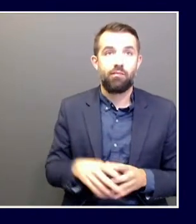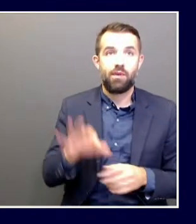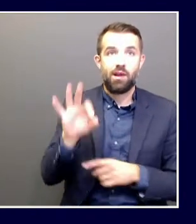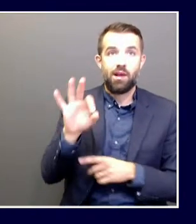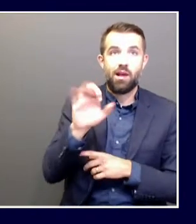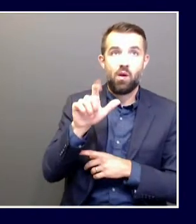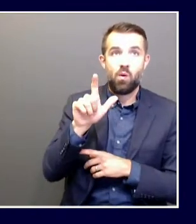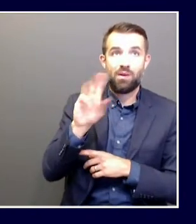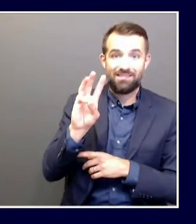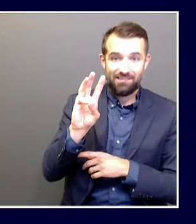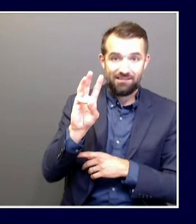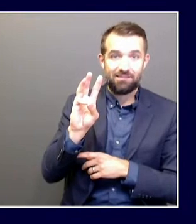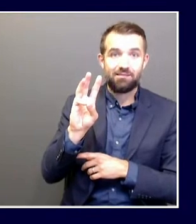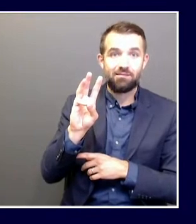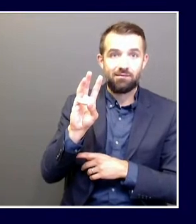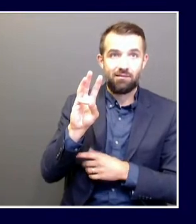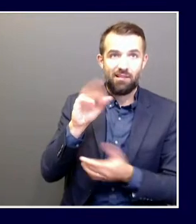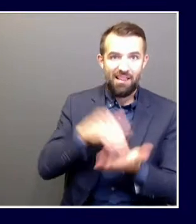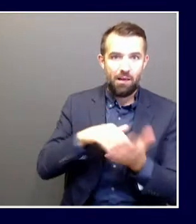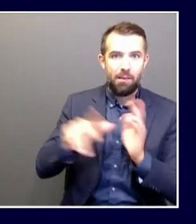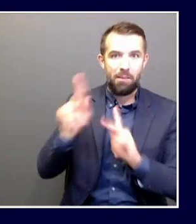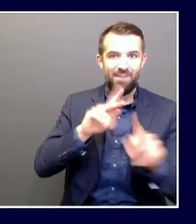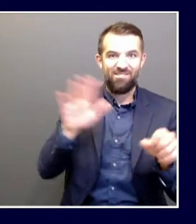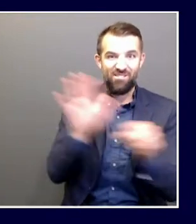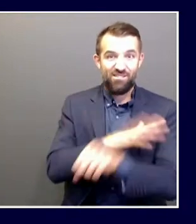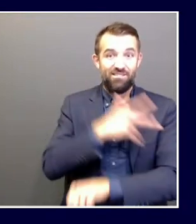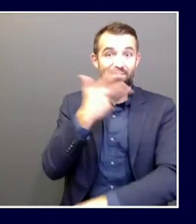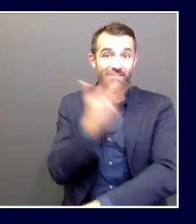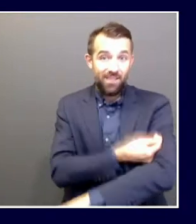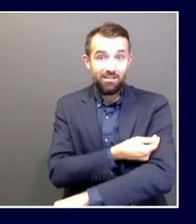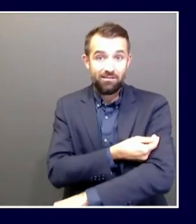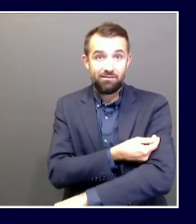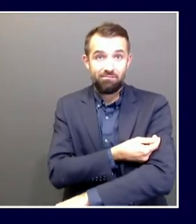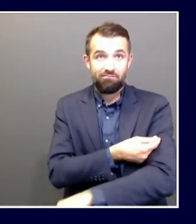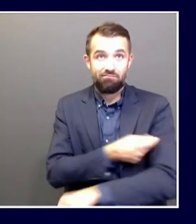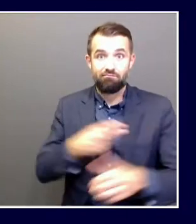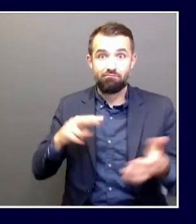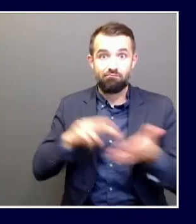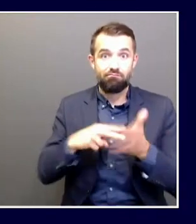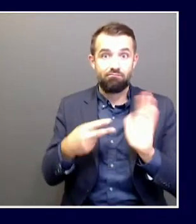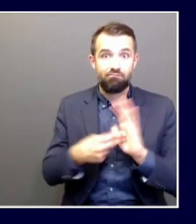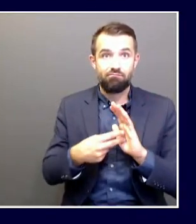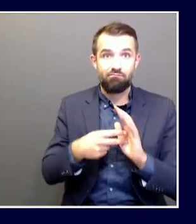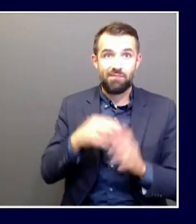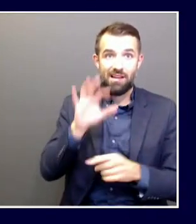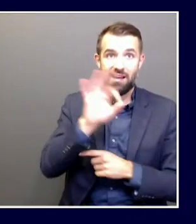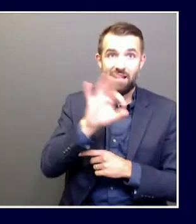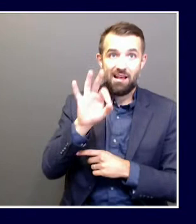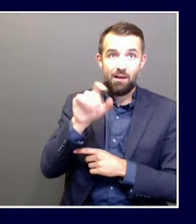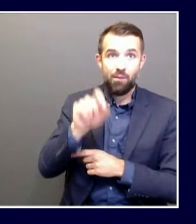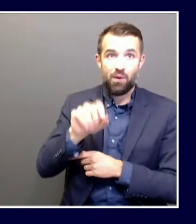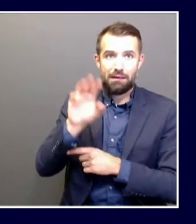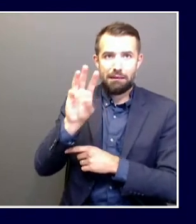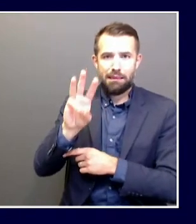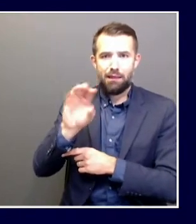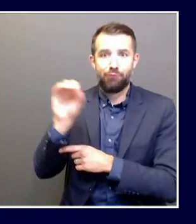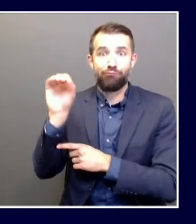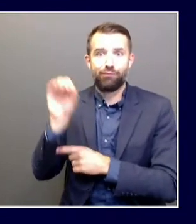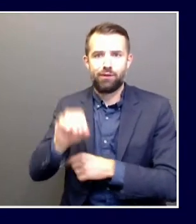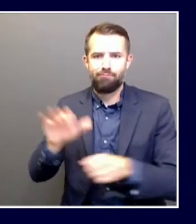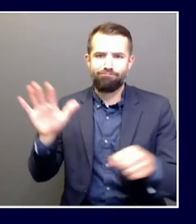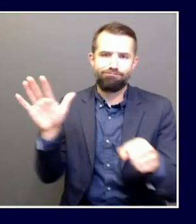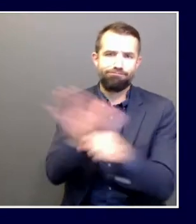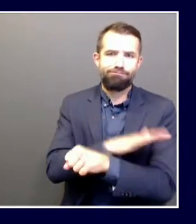fully vaccinated, what that means is 99.6% of people who are fully vaccinated in Maine